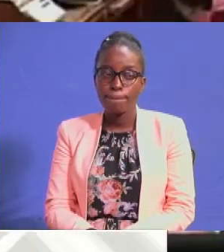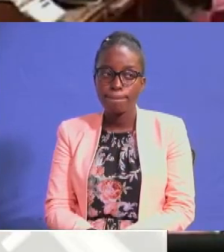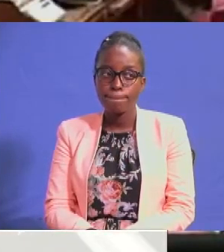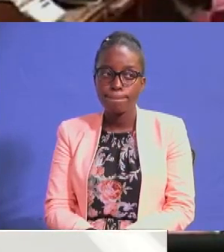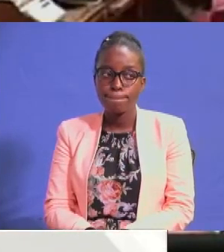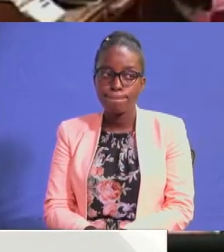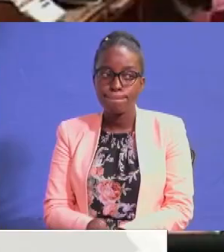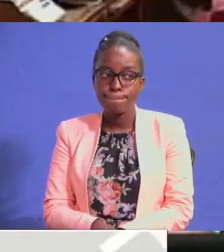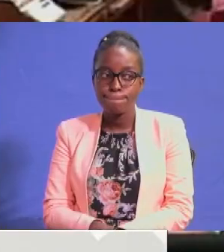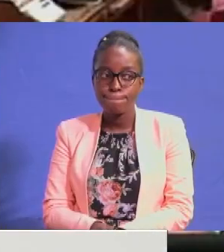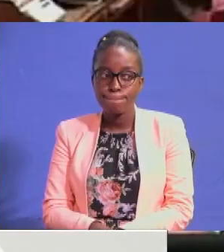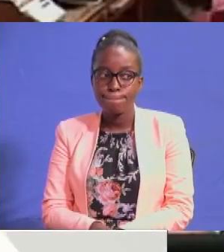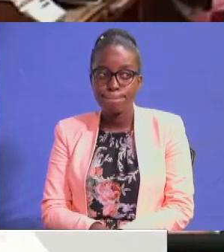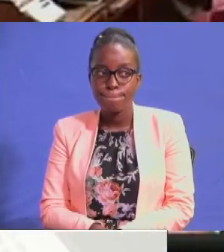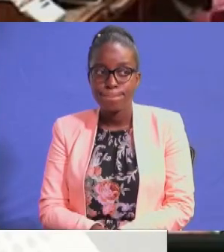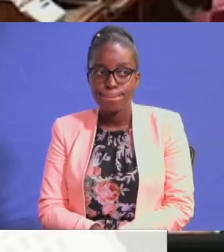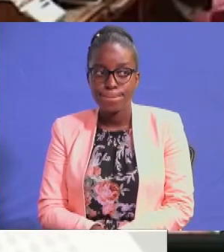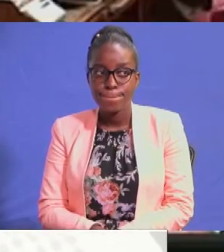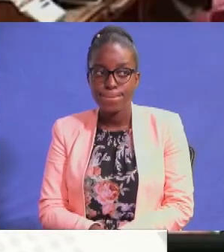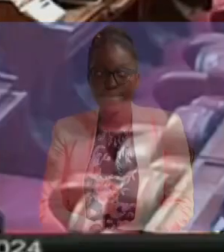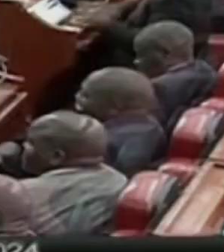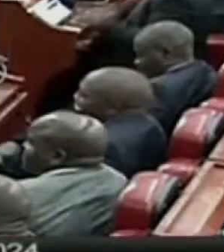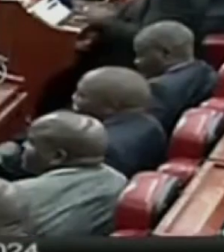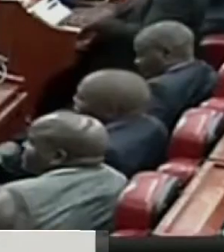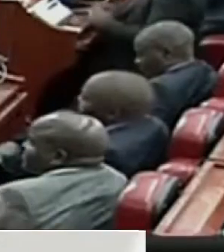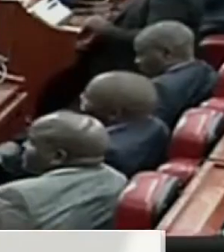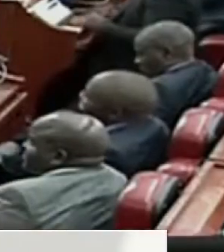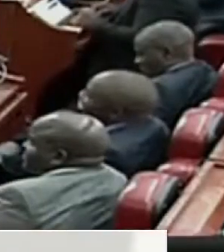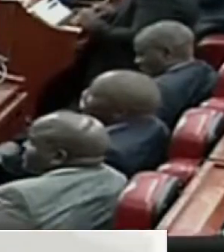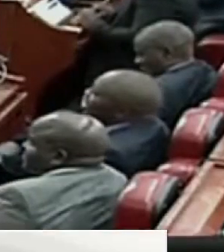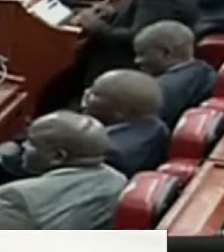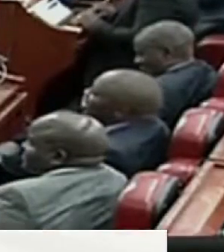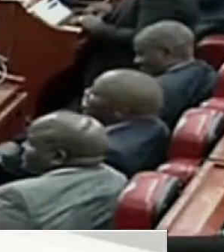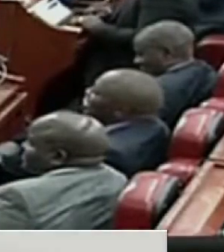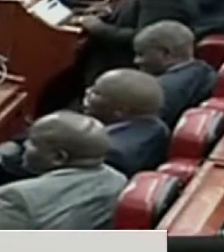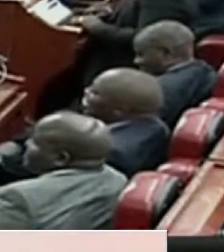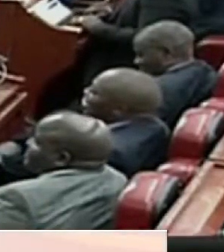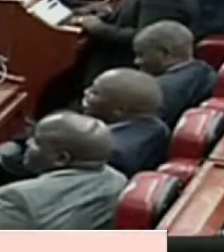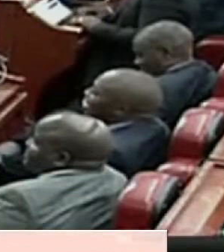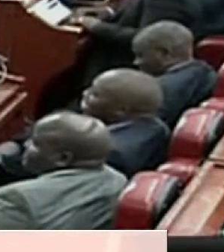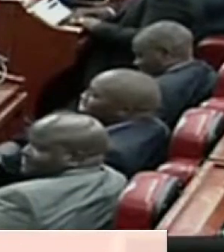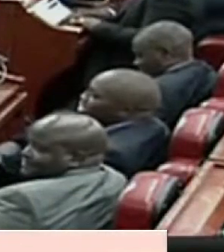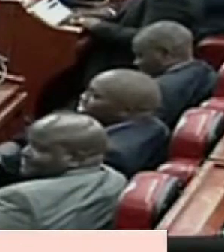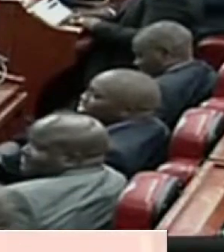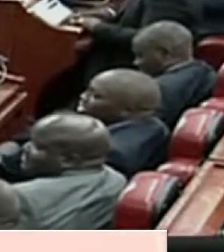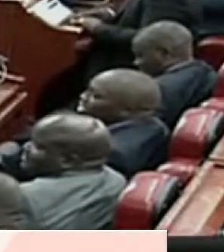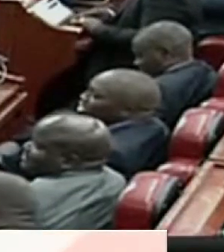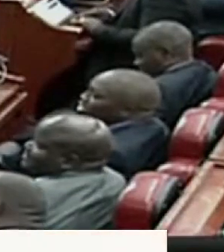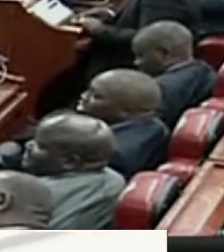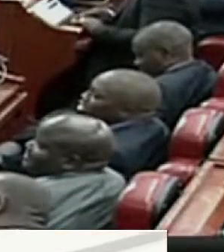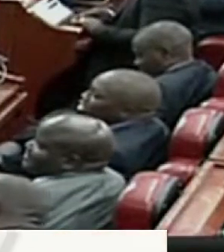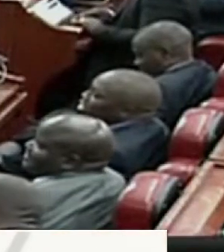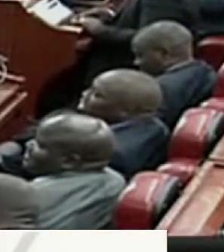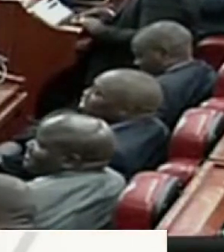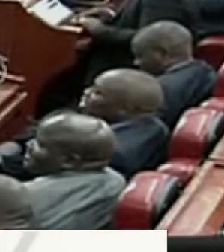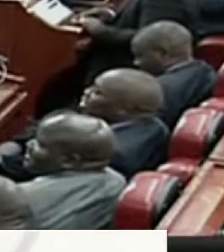promoting ethnic discrimination and undermining national unity through divisive public statement, contradicting government policies, and